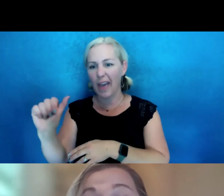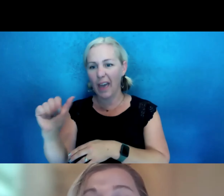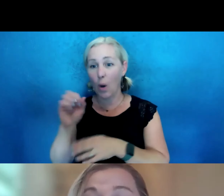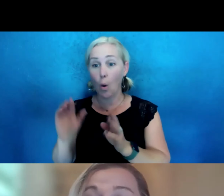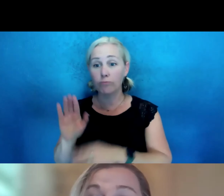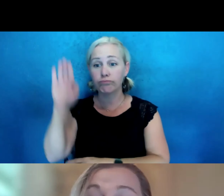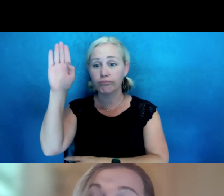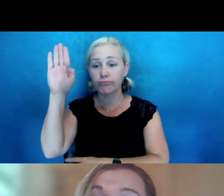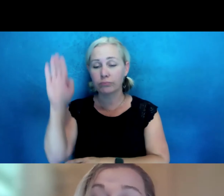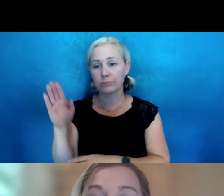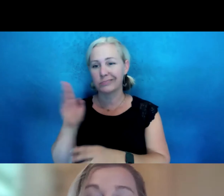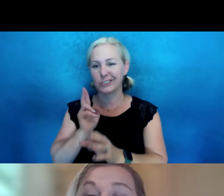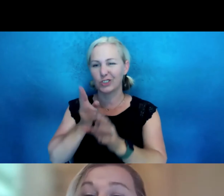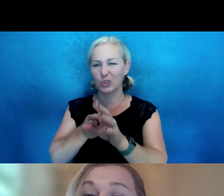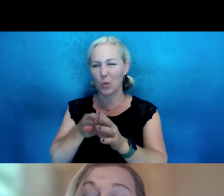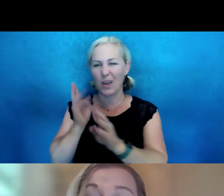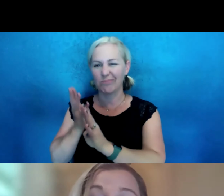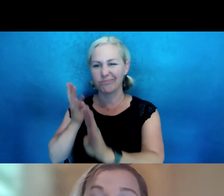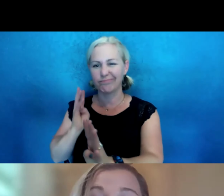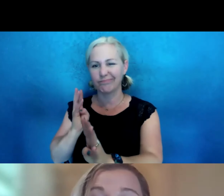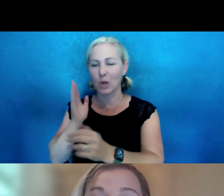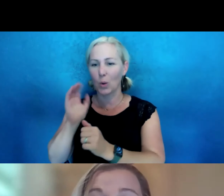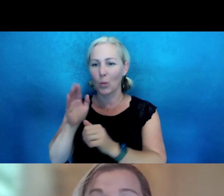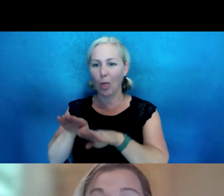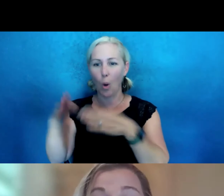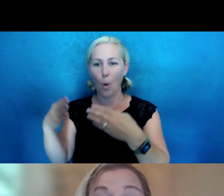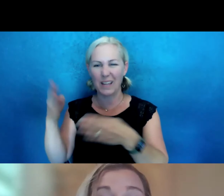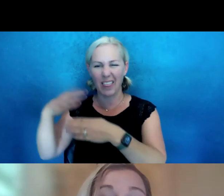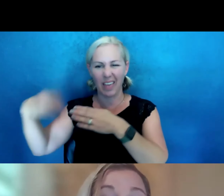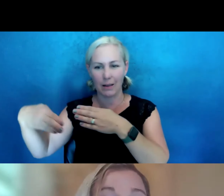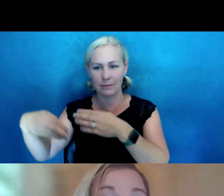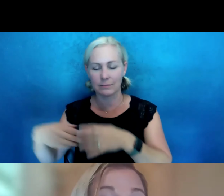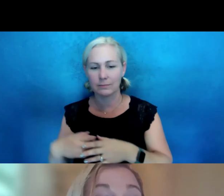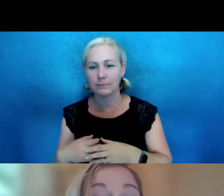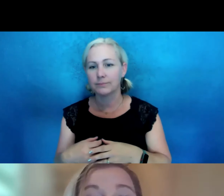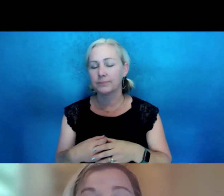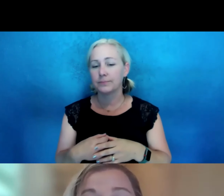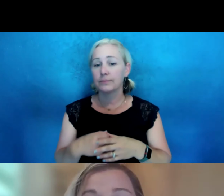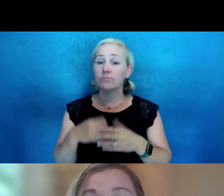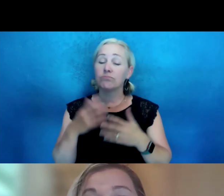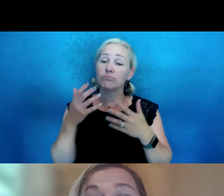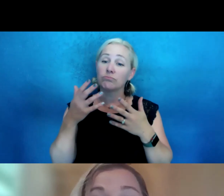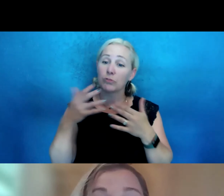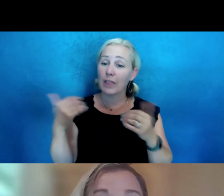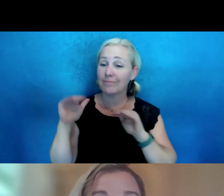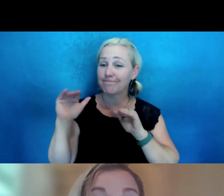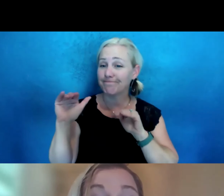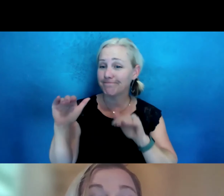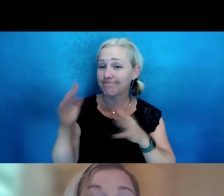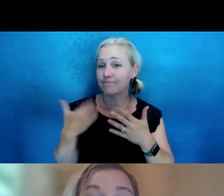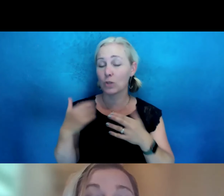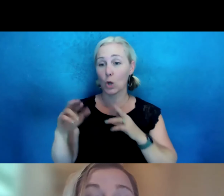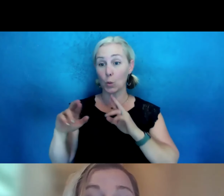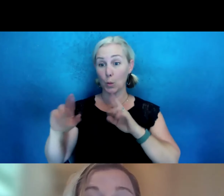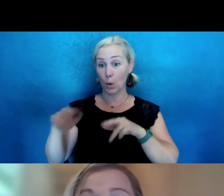hand icon to join the queue, and we'll open your line at the end of the webinar. And just a friendly reminder that the recording from today,